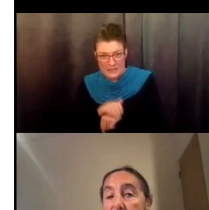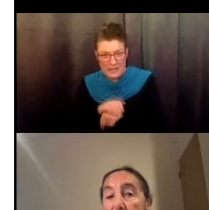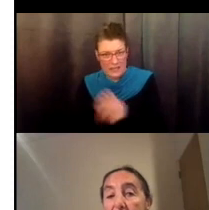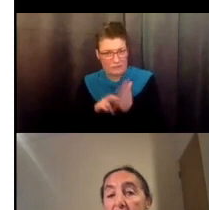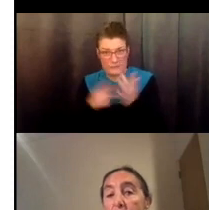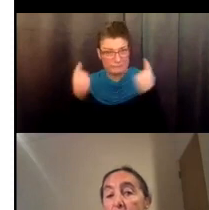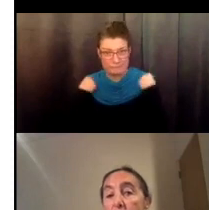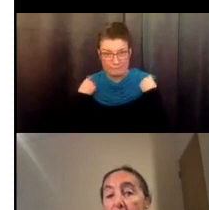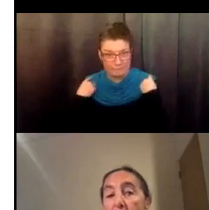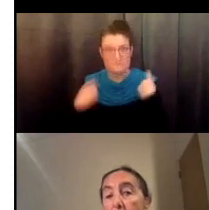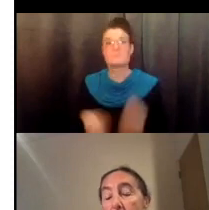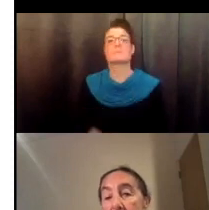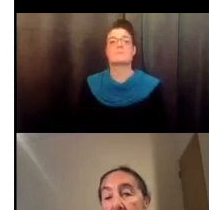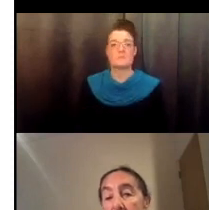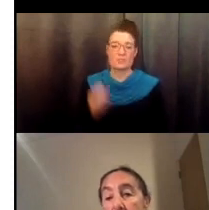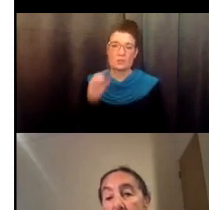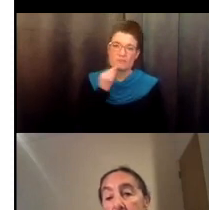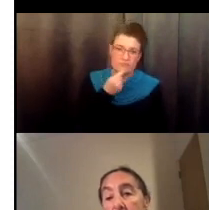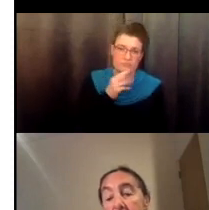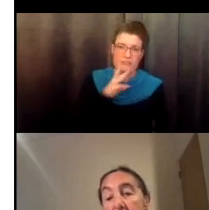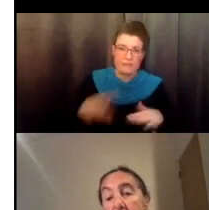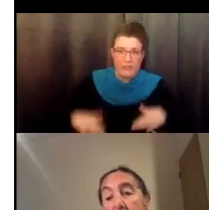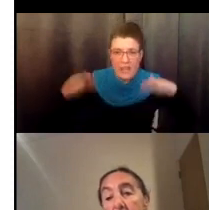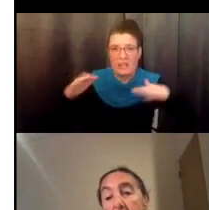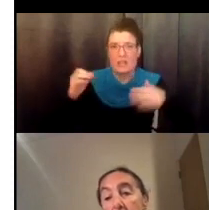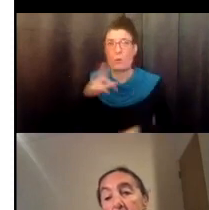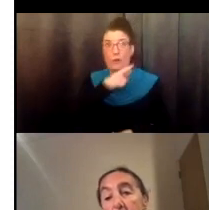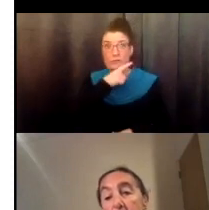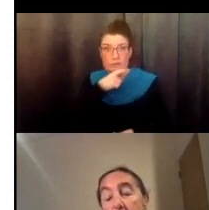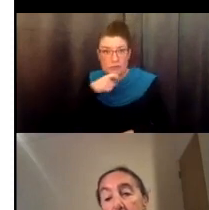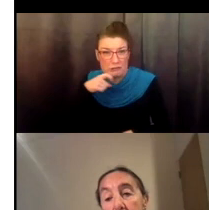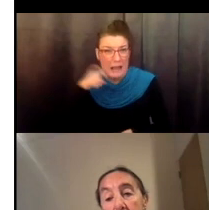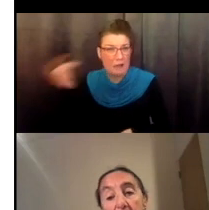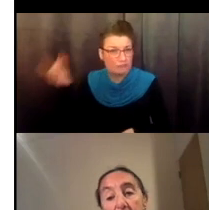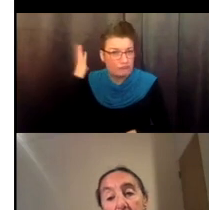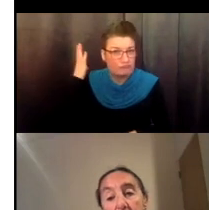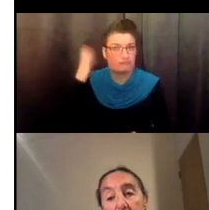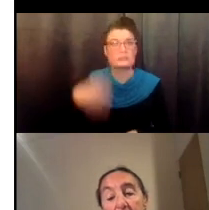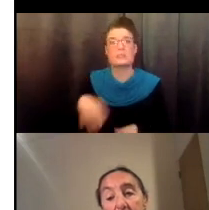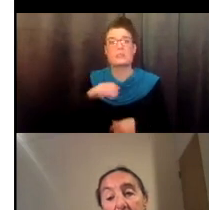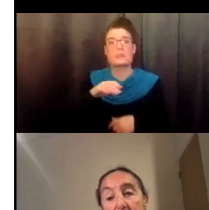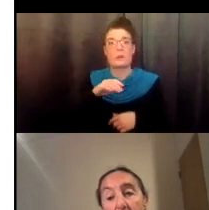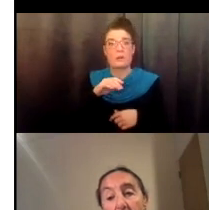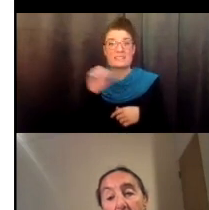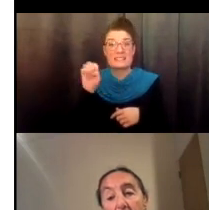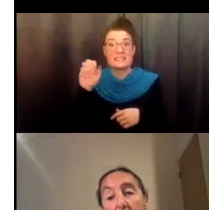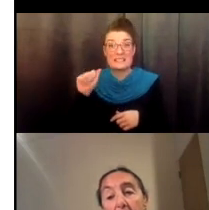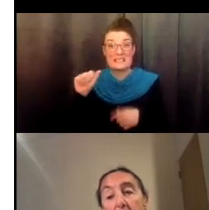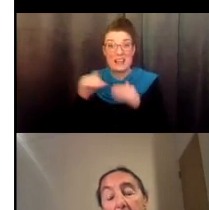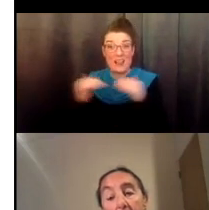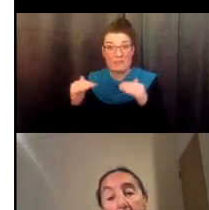extreme flooding or drought or sea level rise, we see that people in the most disadvantaged communities